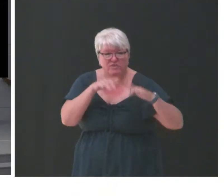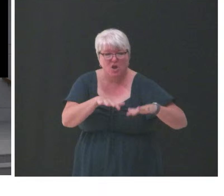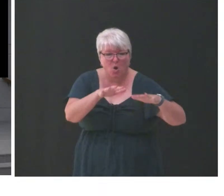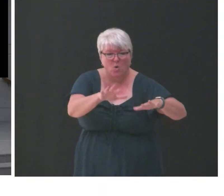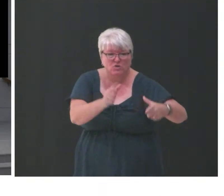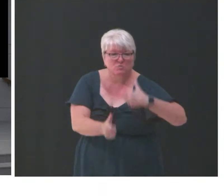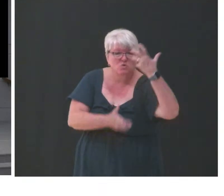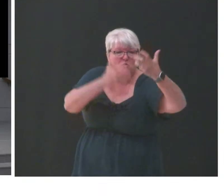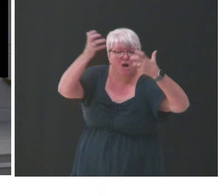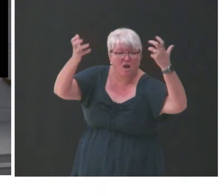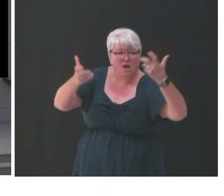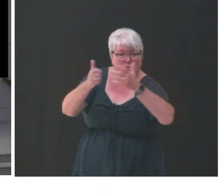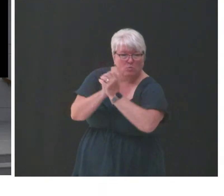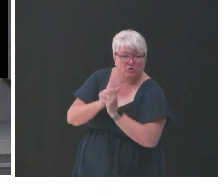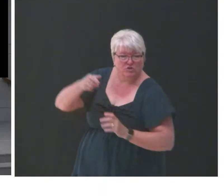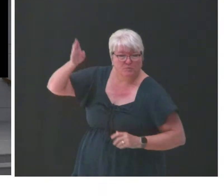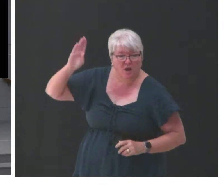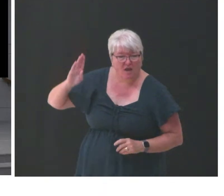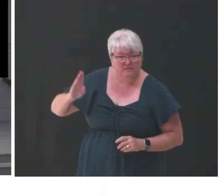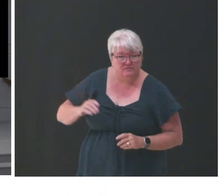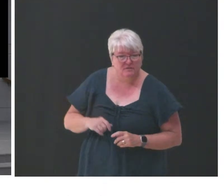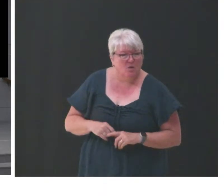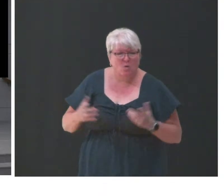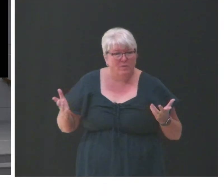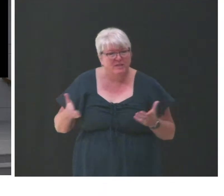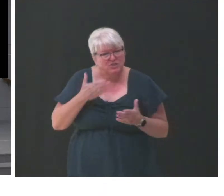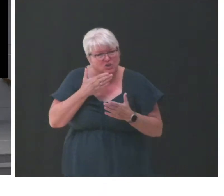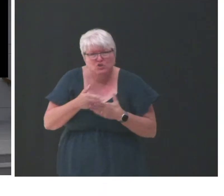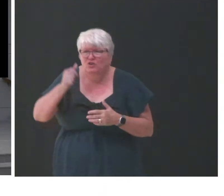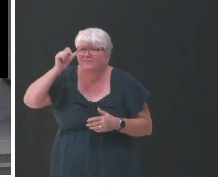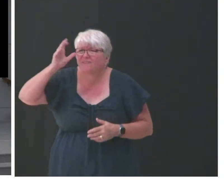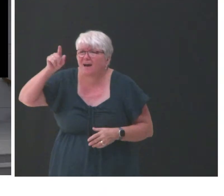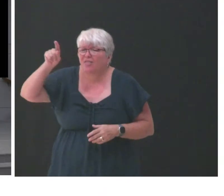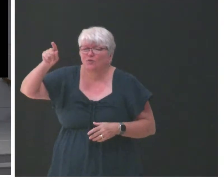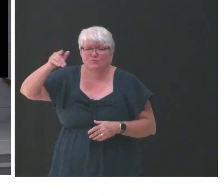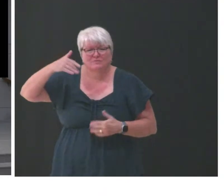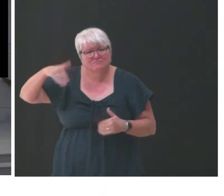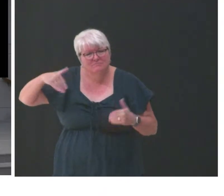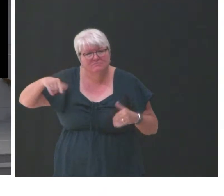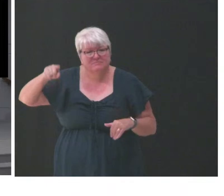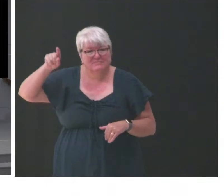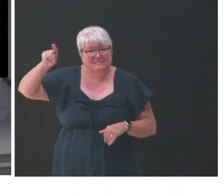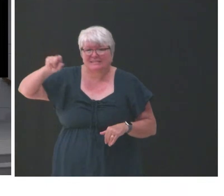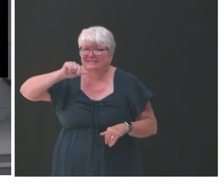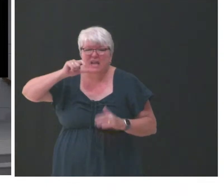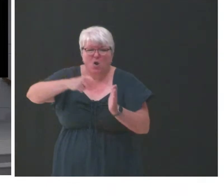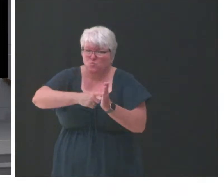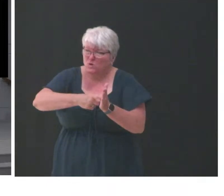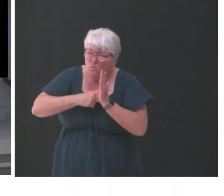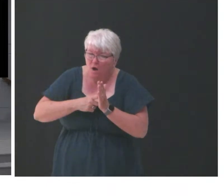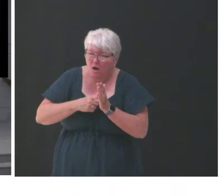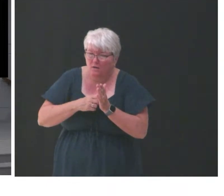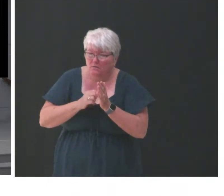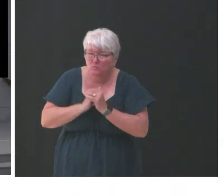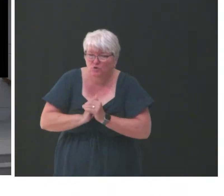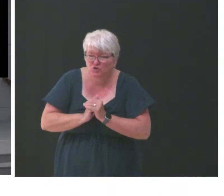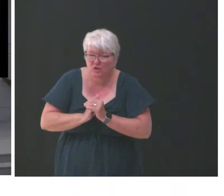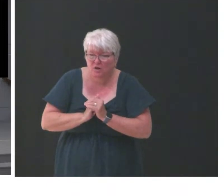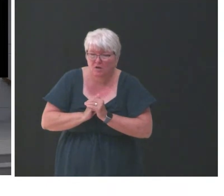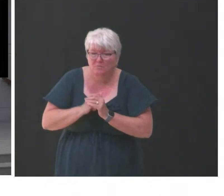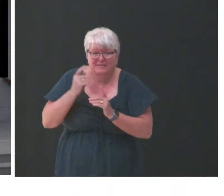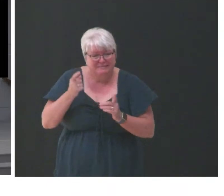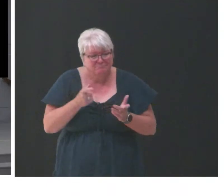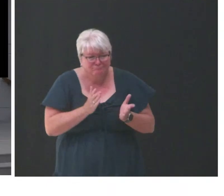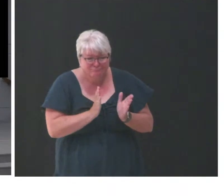is going to worship him. But as a good father, he's not requiring worship.